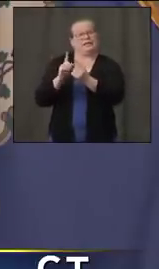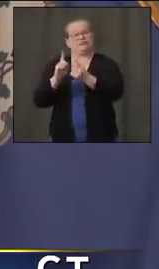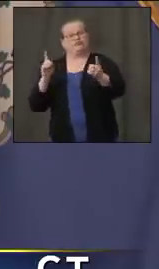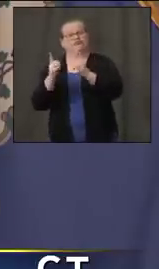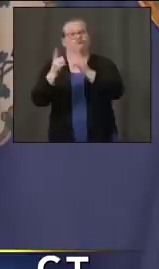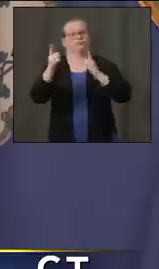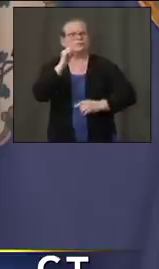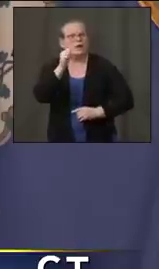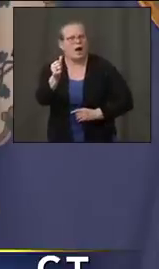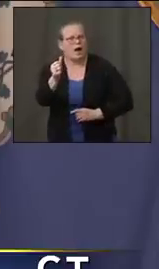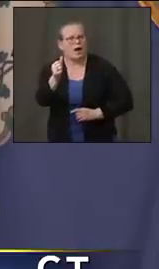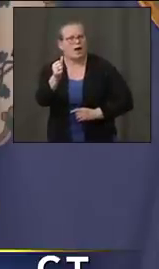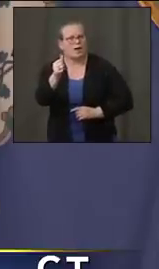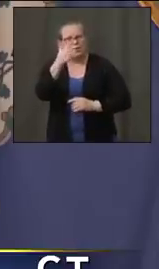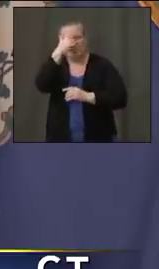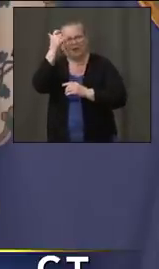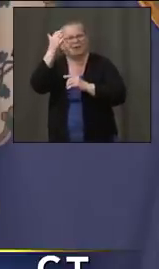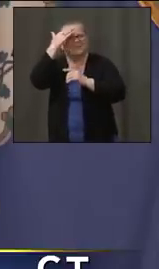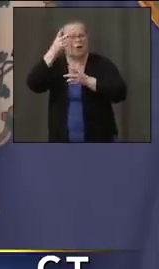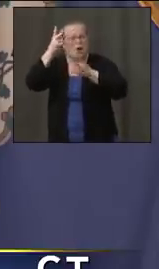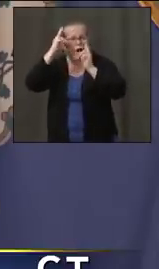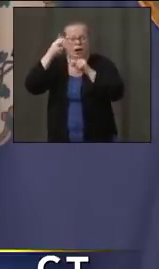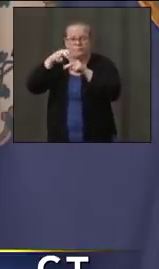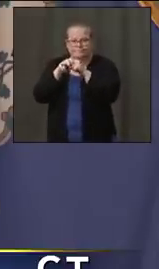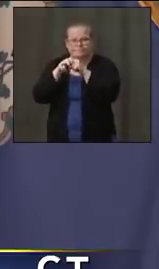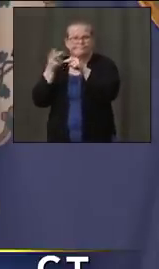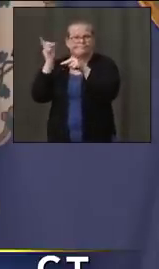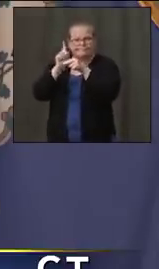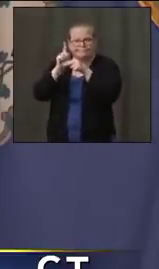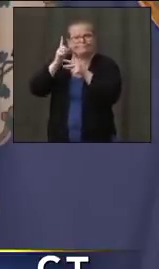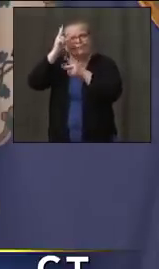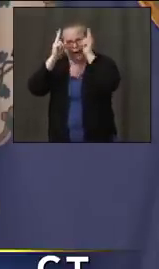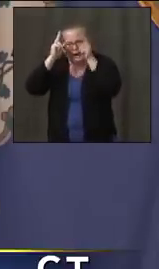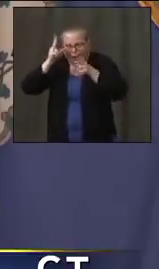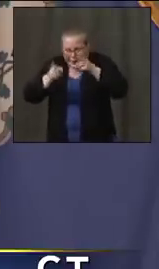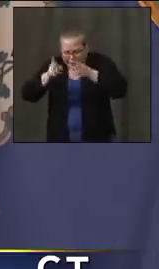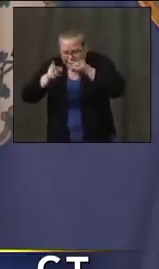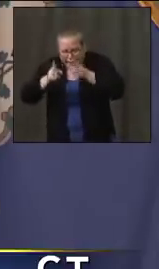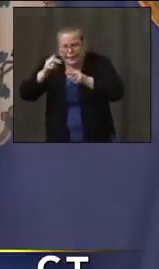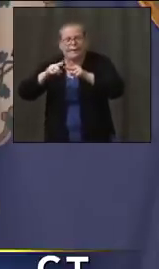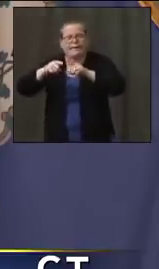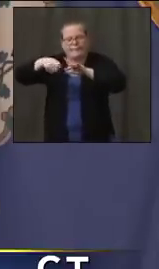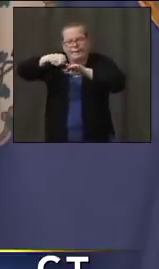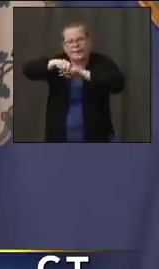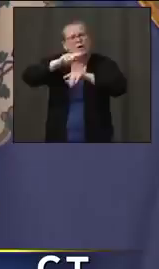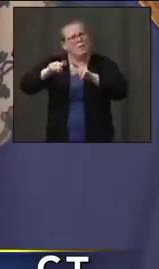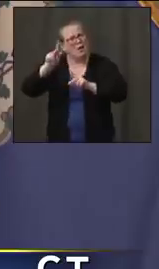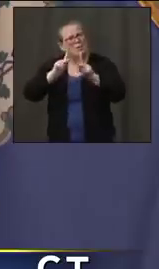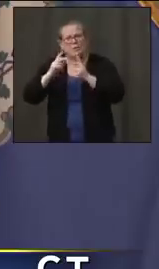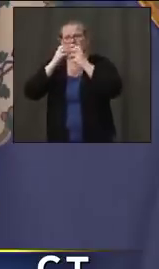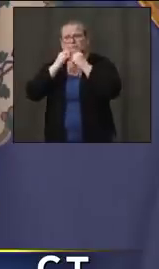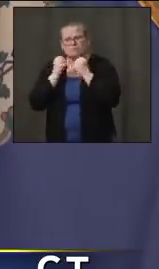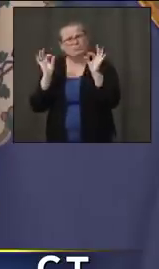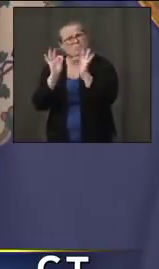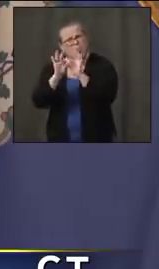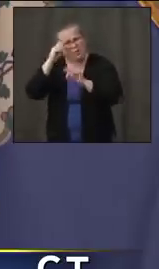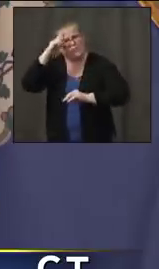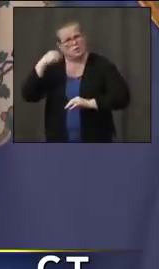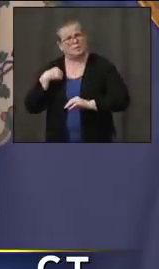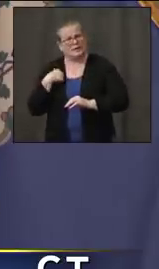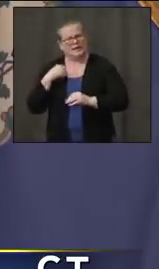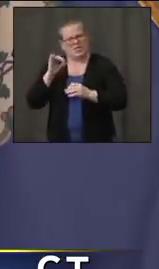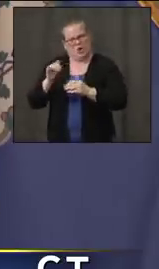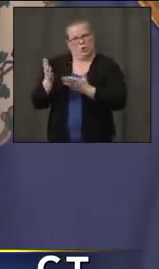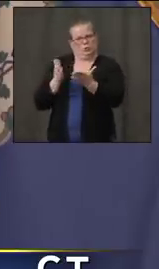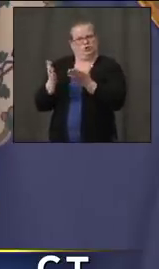distance, but services that a lot of people do consider essential to one way, shape, or form. And we